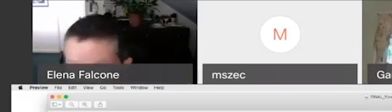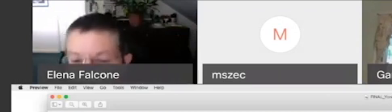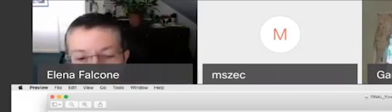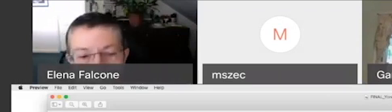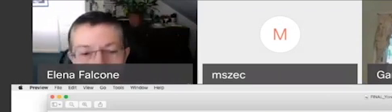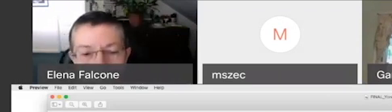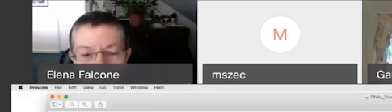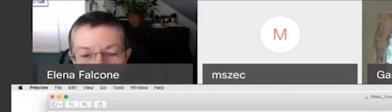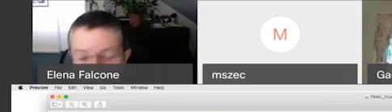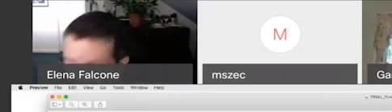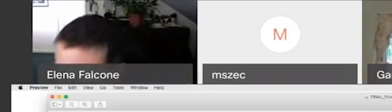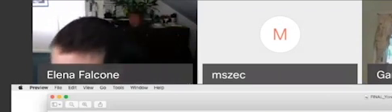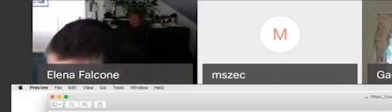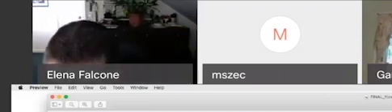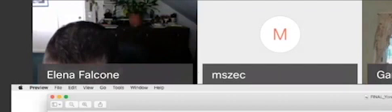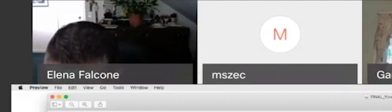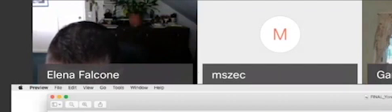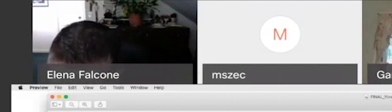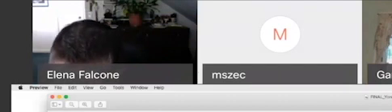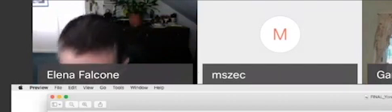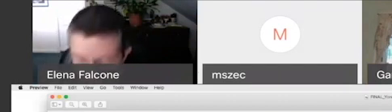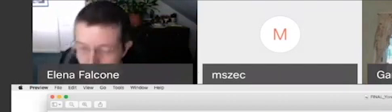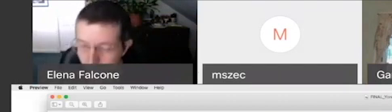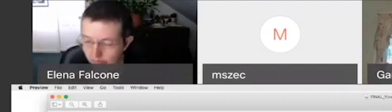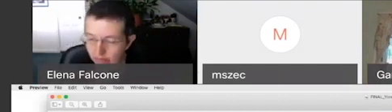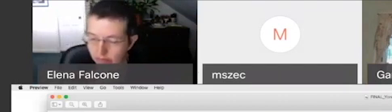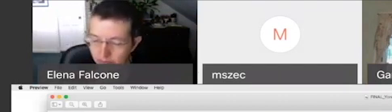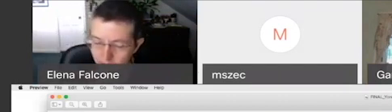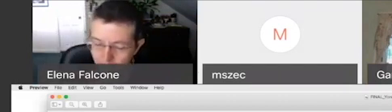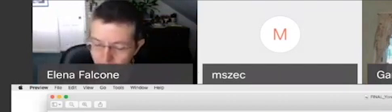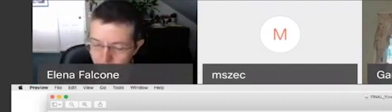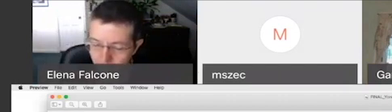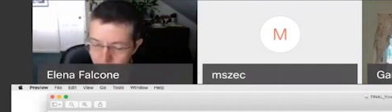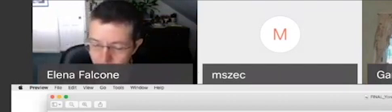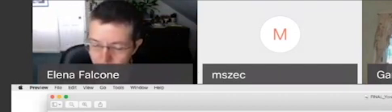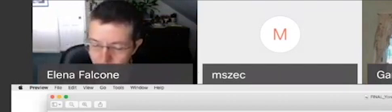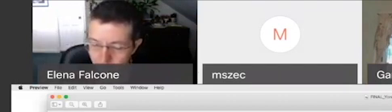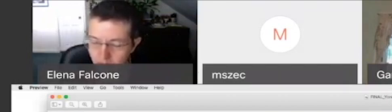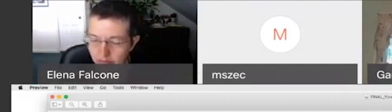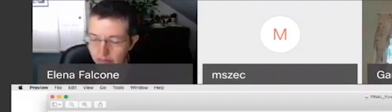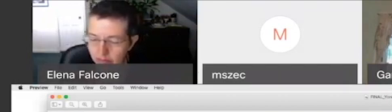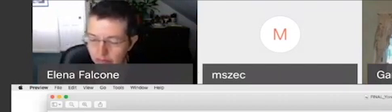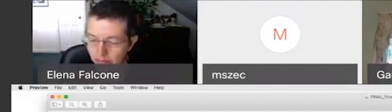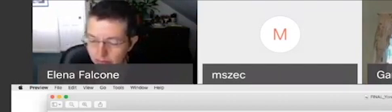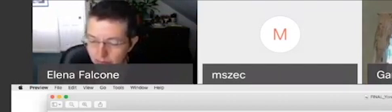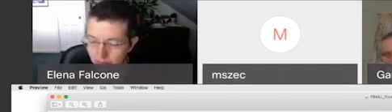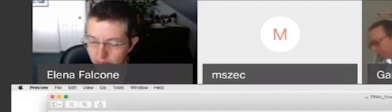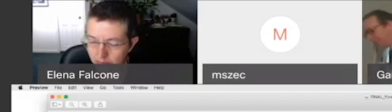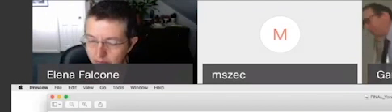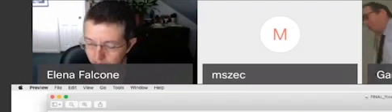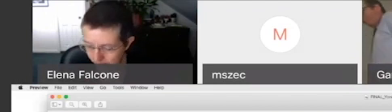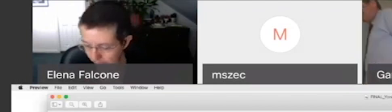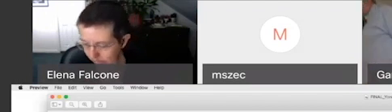377-6823. I say that because you can call us for anything. We take care of the seniors in Yonkers that are 60 years and older.